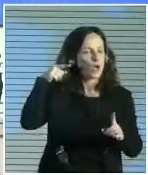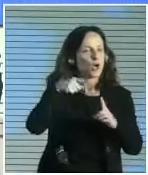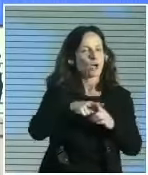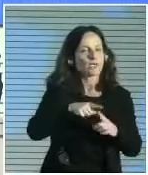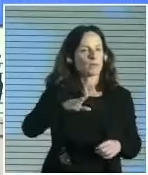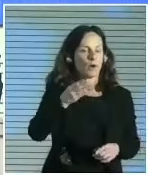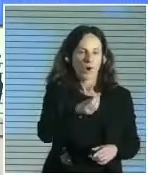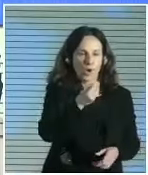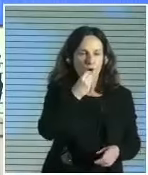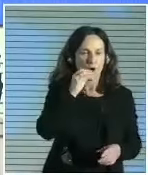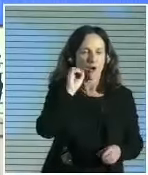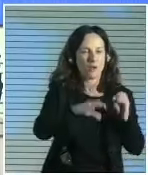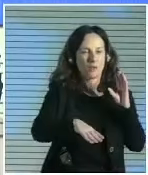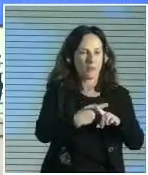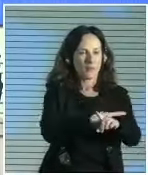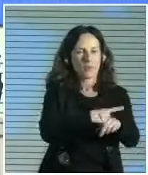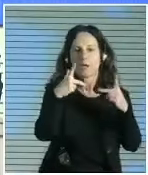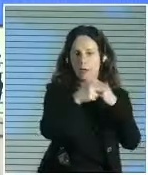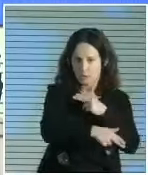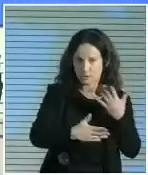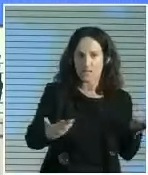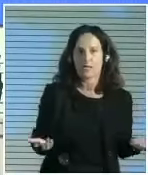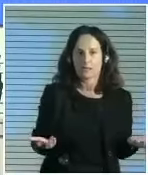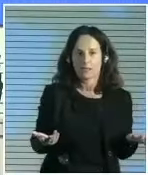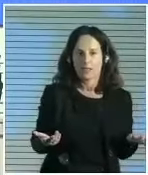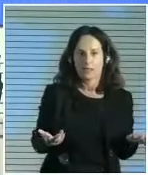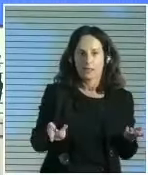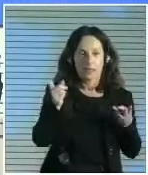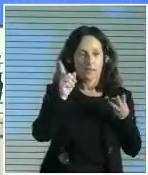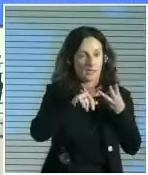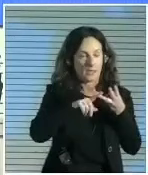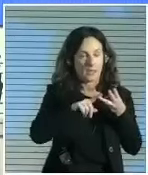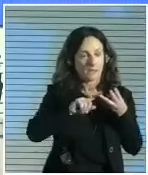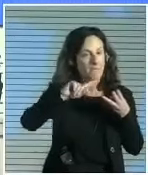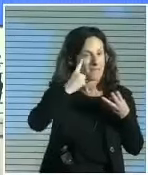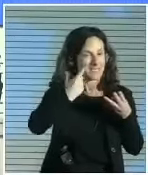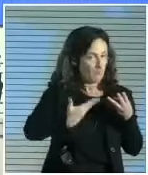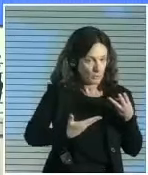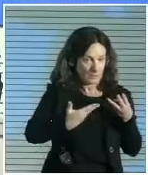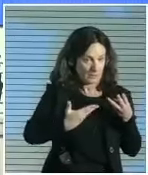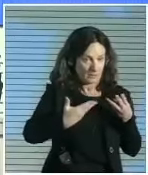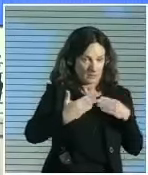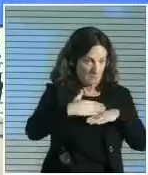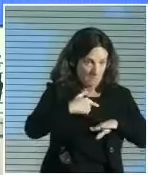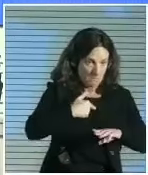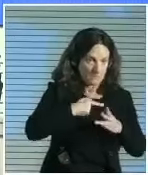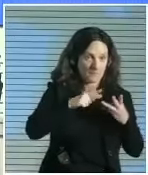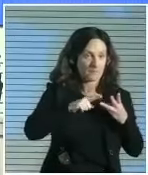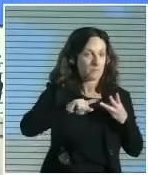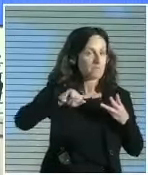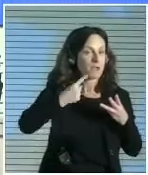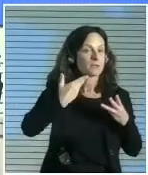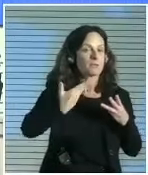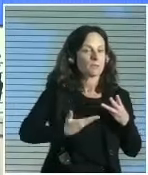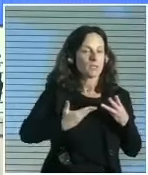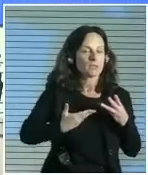third one, and I will speak a little bit about this, is on single-use plastics. We heard the inspiring story of PONANT. We have also heard